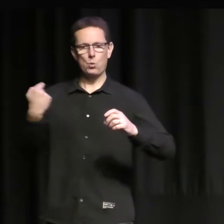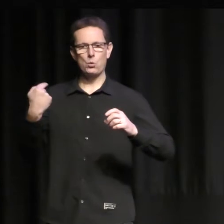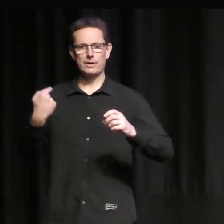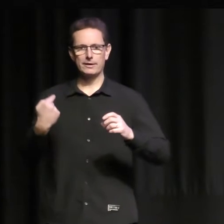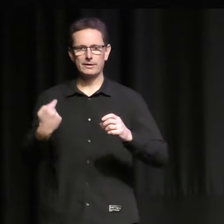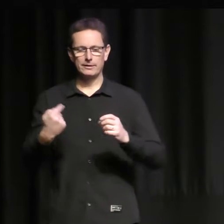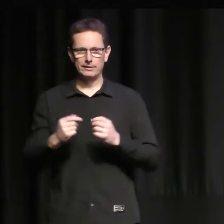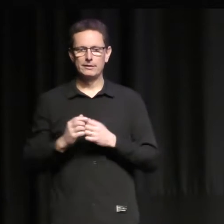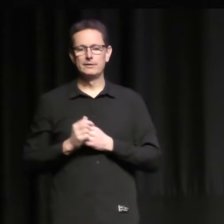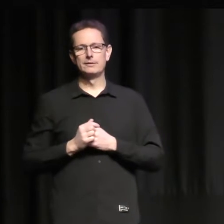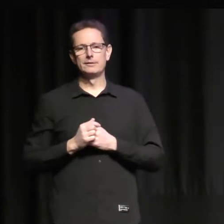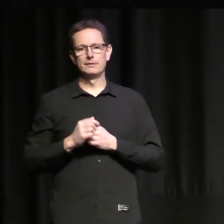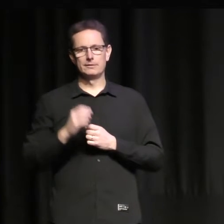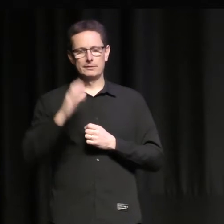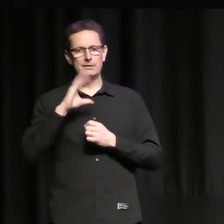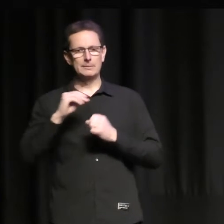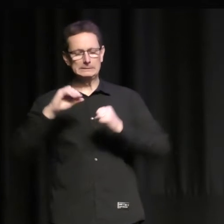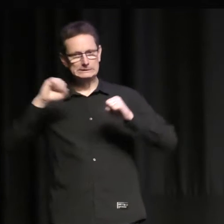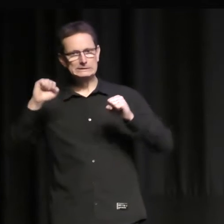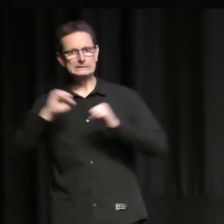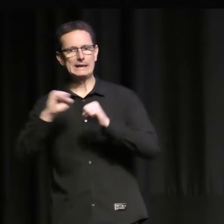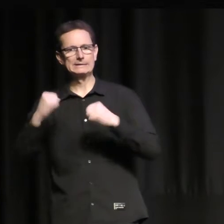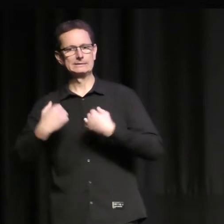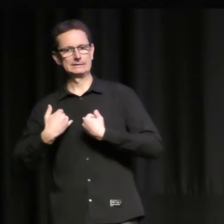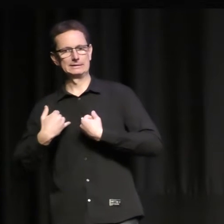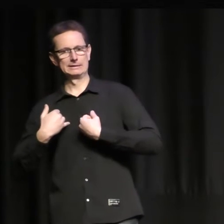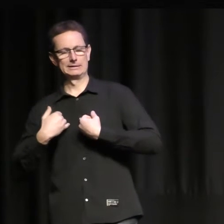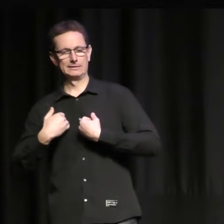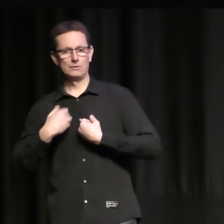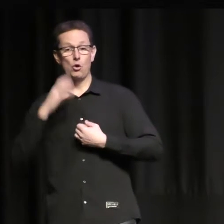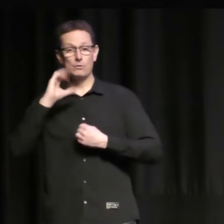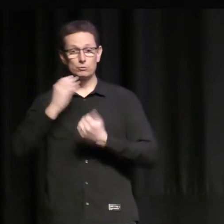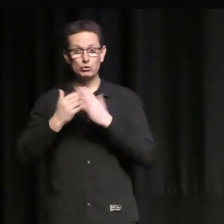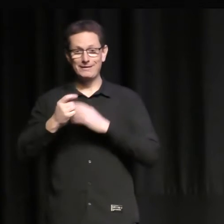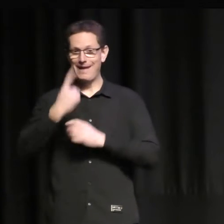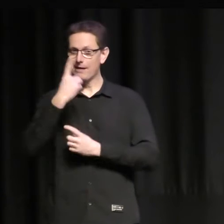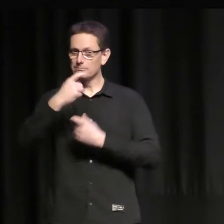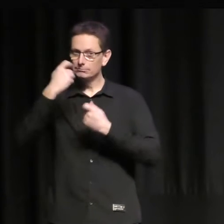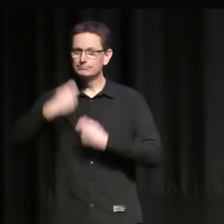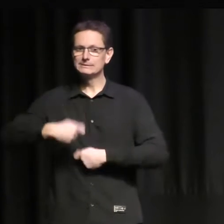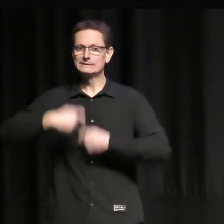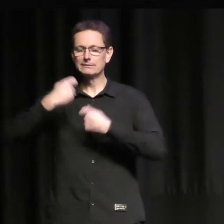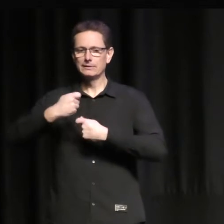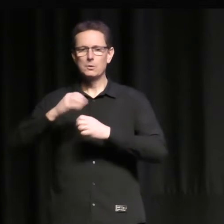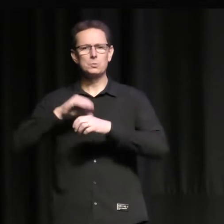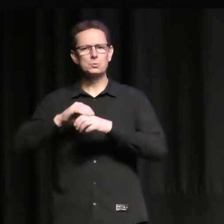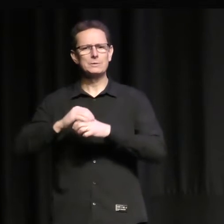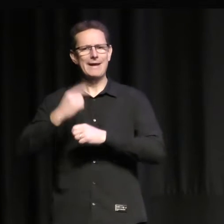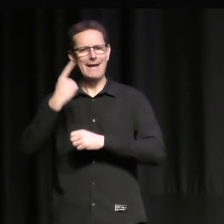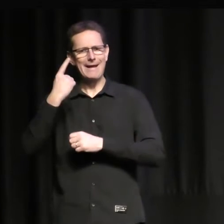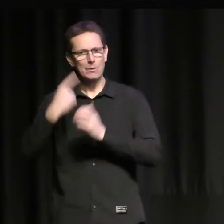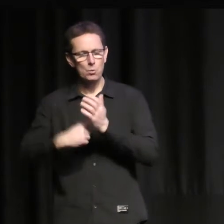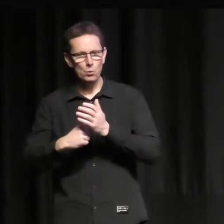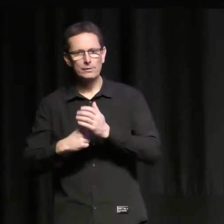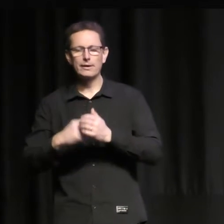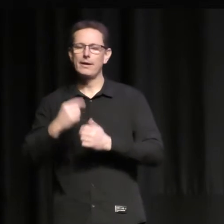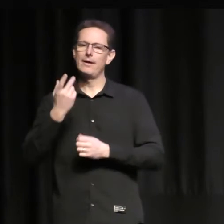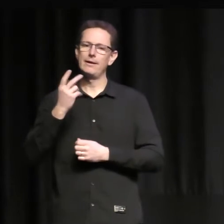that's stressful. It means if you make one mistake or have one illness or one